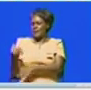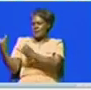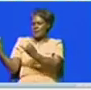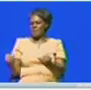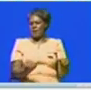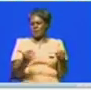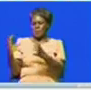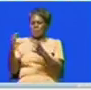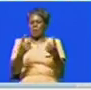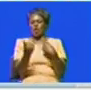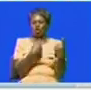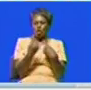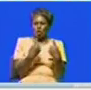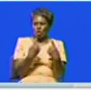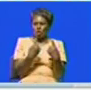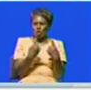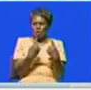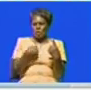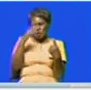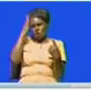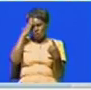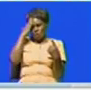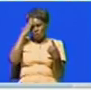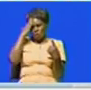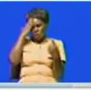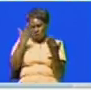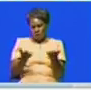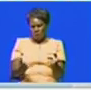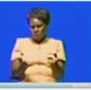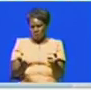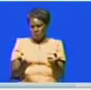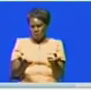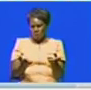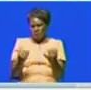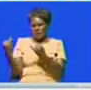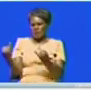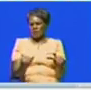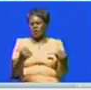invite parties for talks. As far as I know, up to the point at which I came here, no such